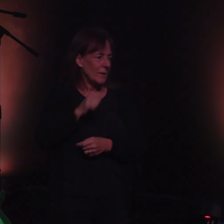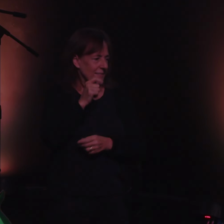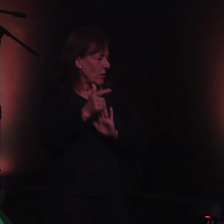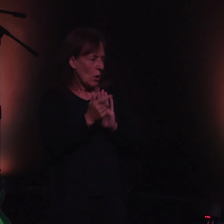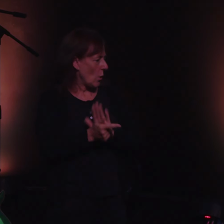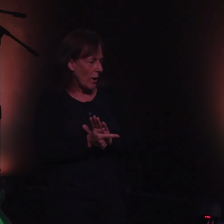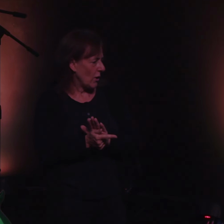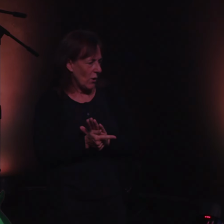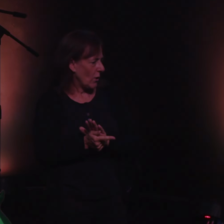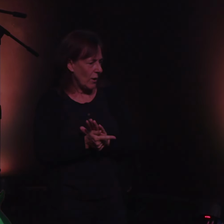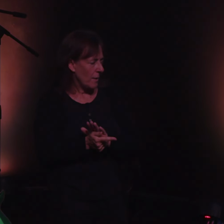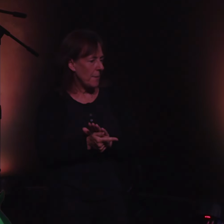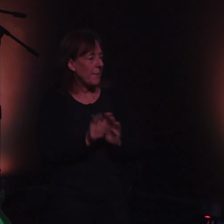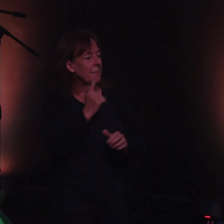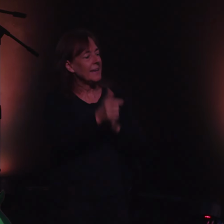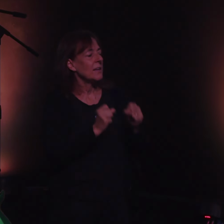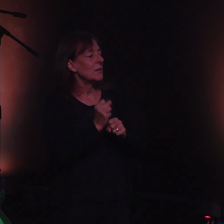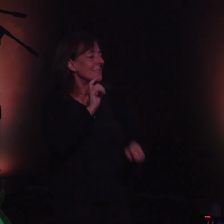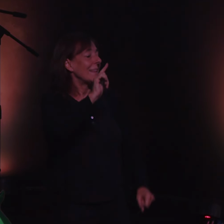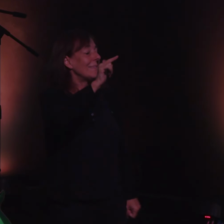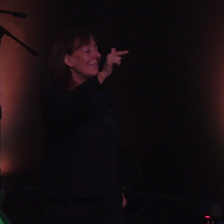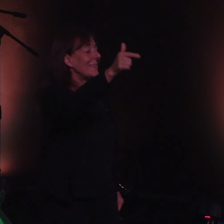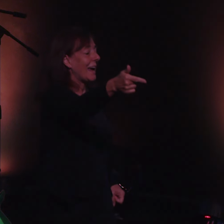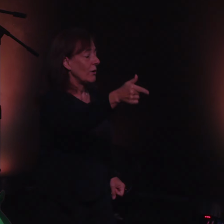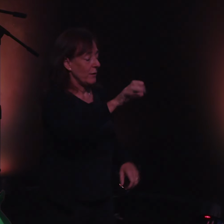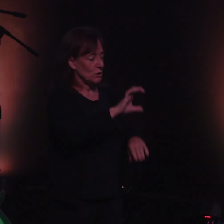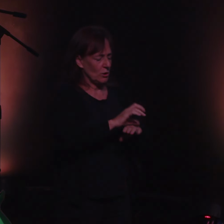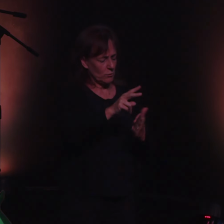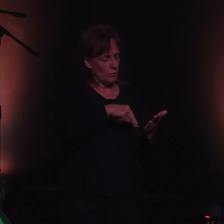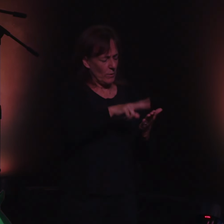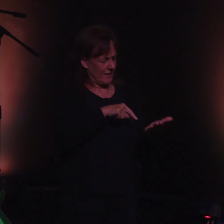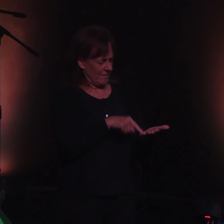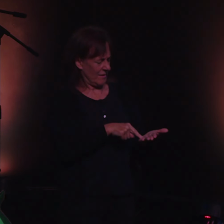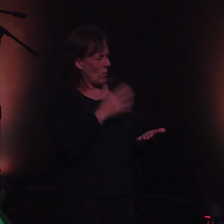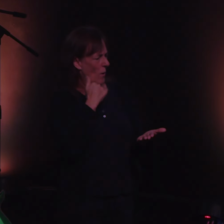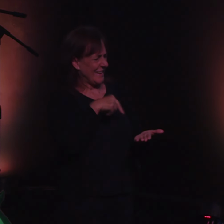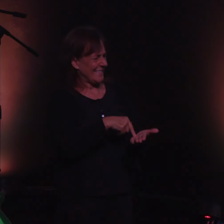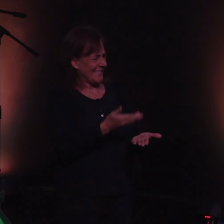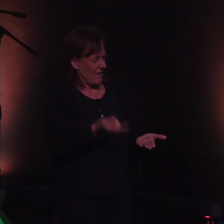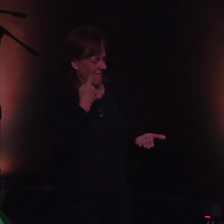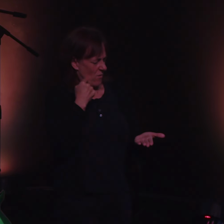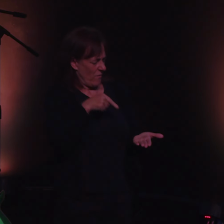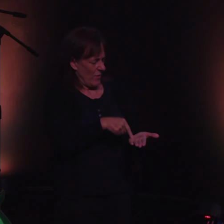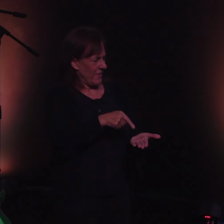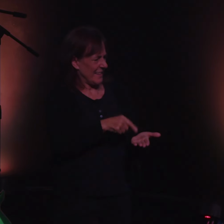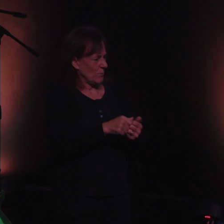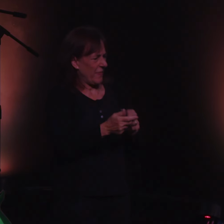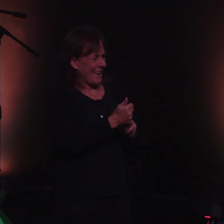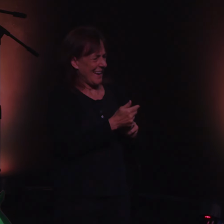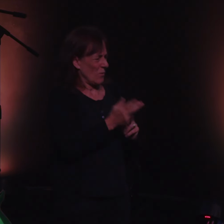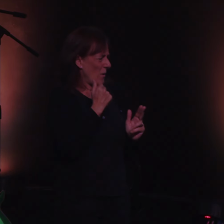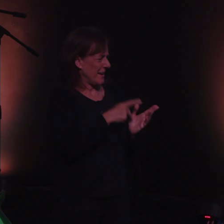lawyer, but maybe years later a church would sit here and read this and wonder, why is this in here? What's this deal with the